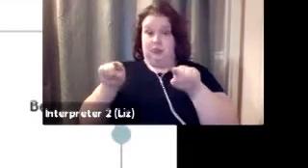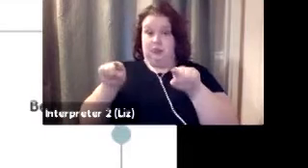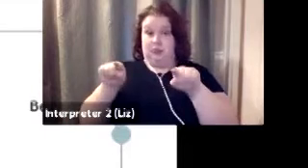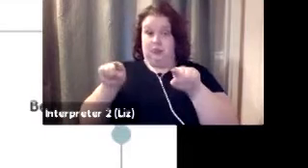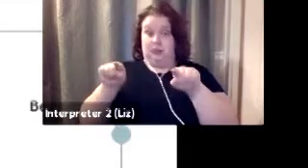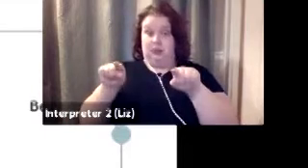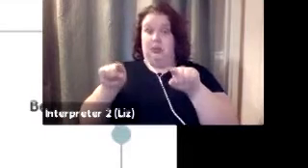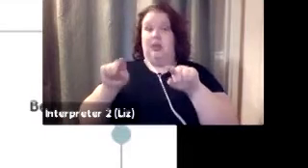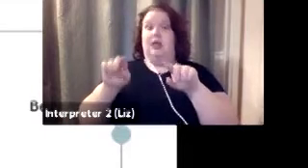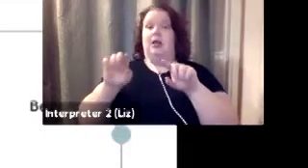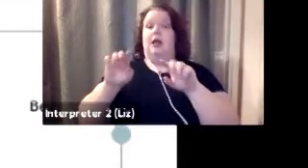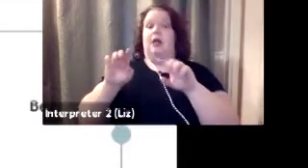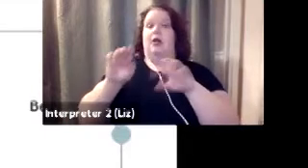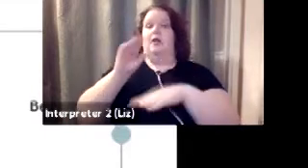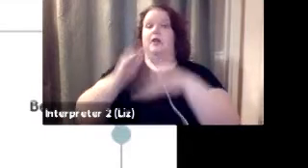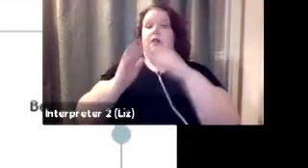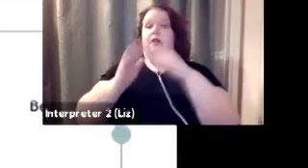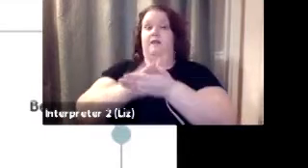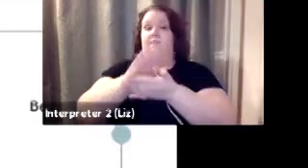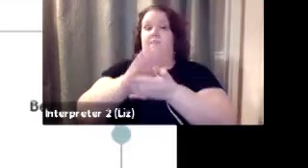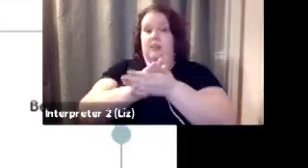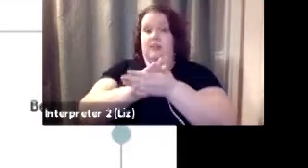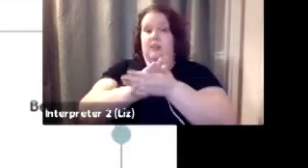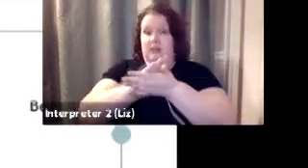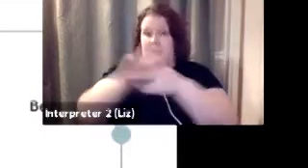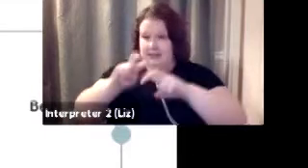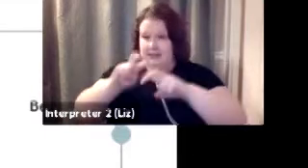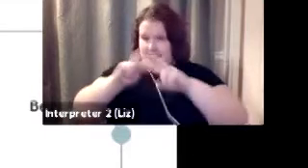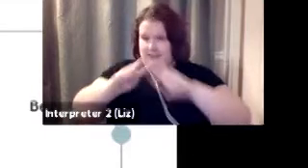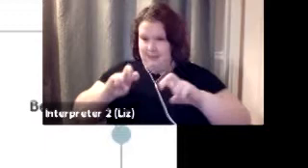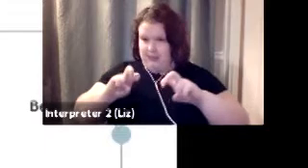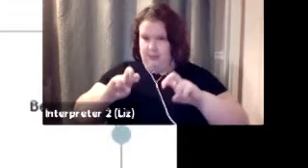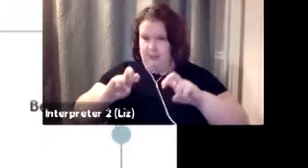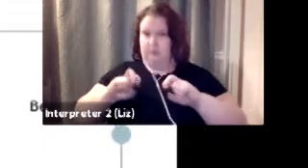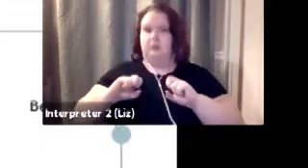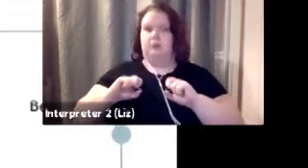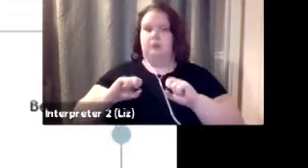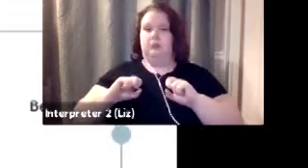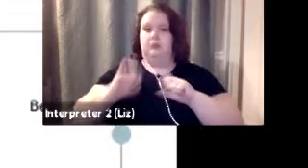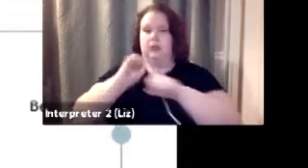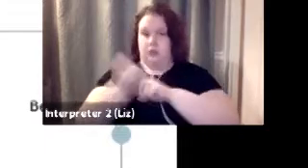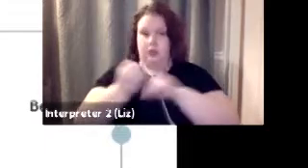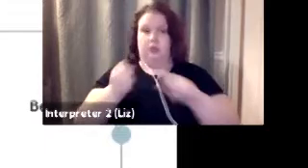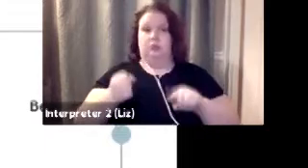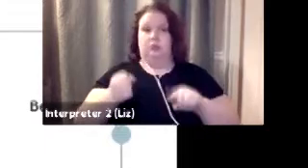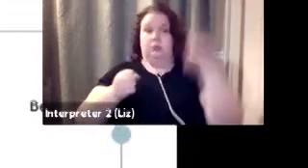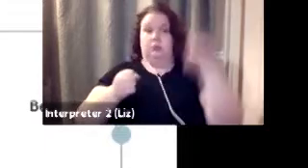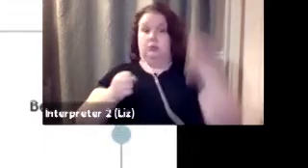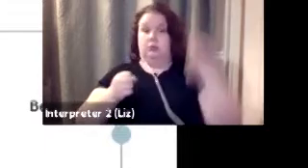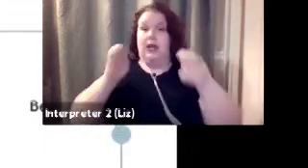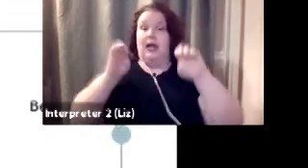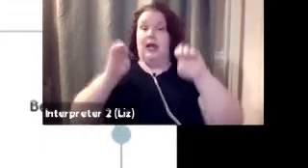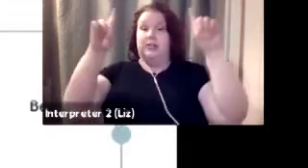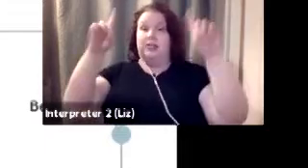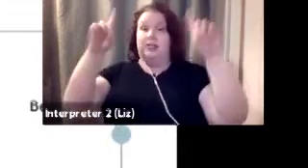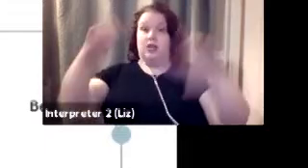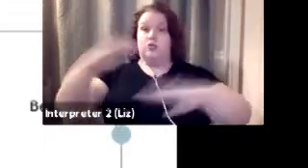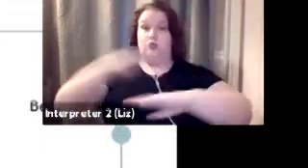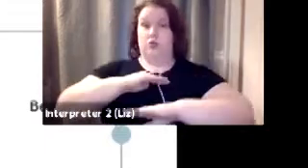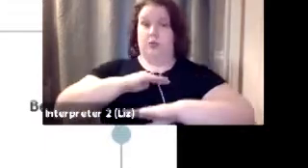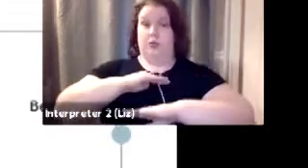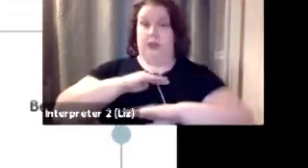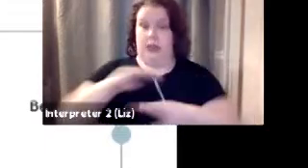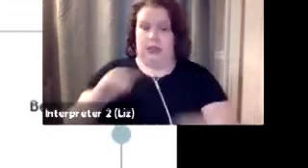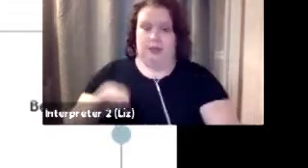And along the left or the vertical axis is educational suitability, and these are contrasted. And so part of the